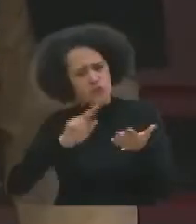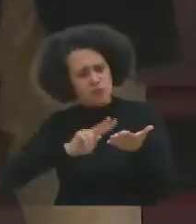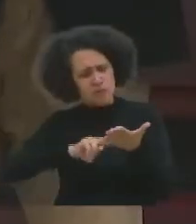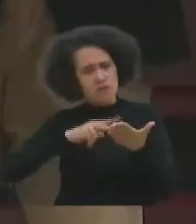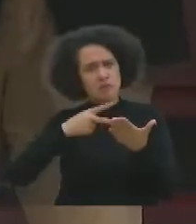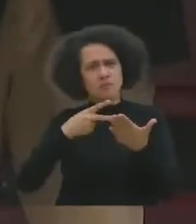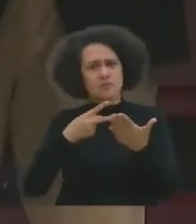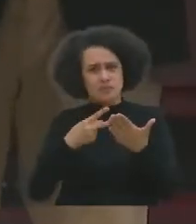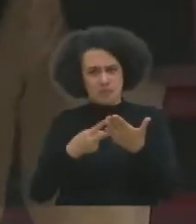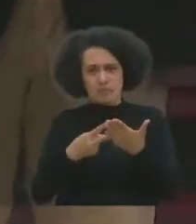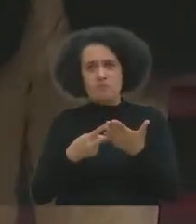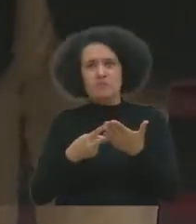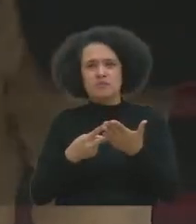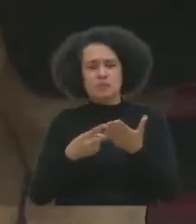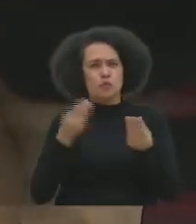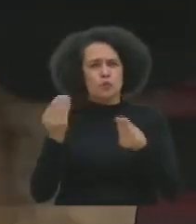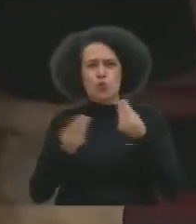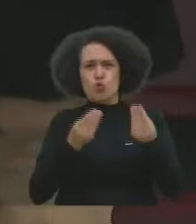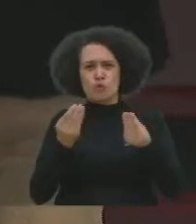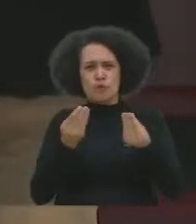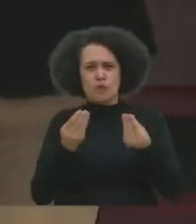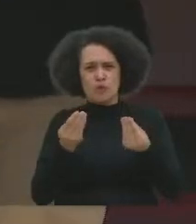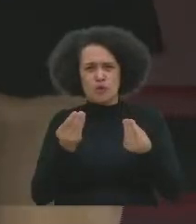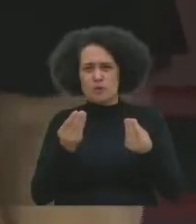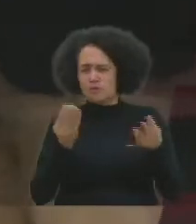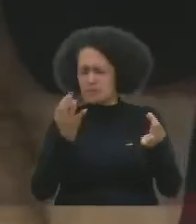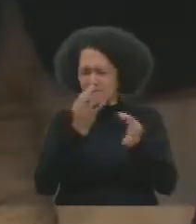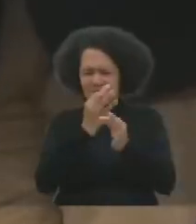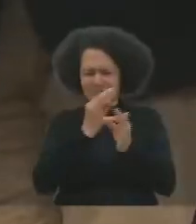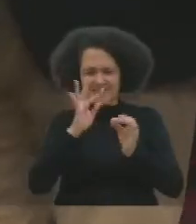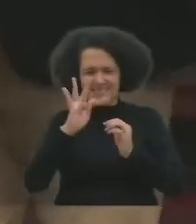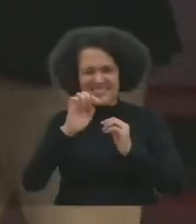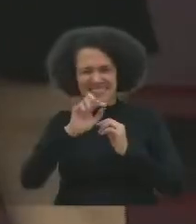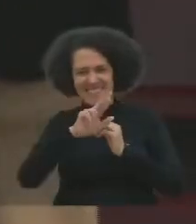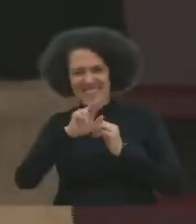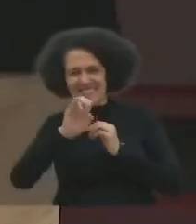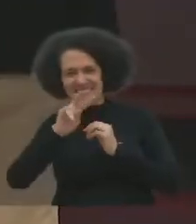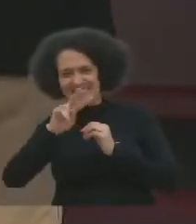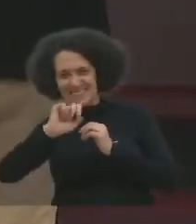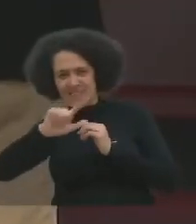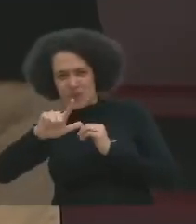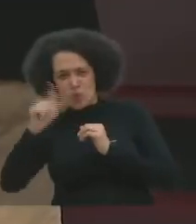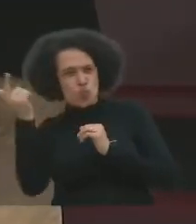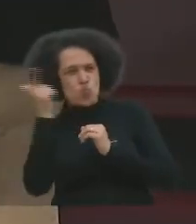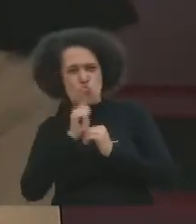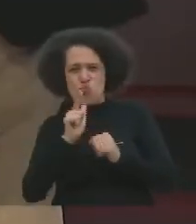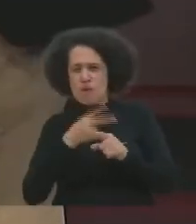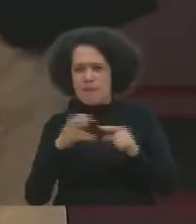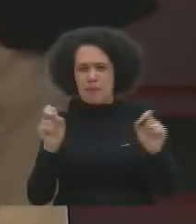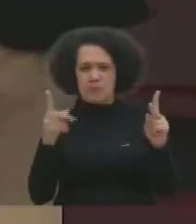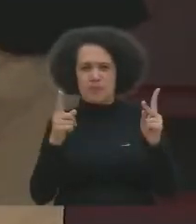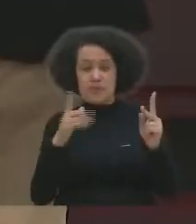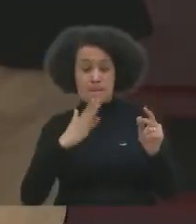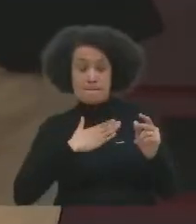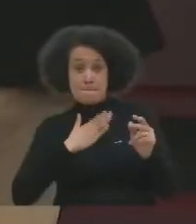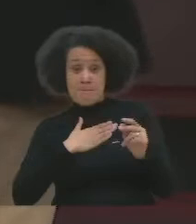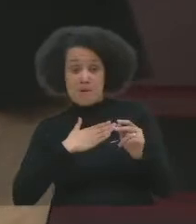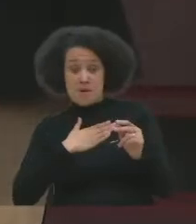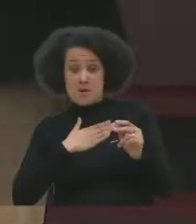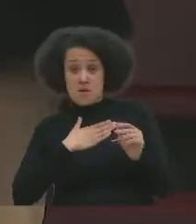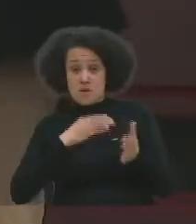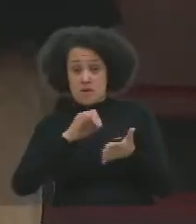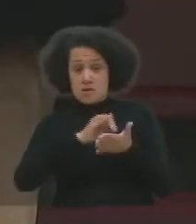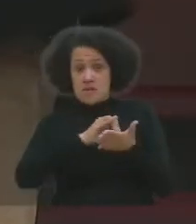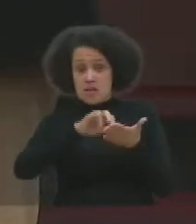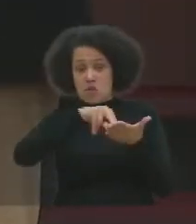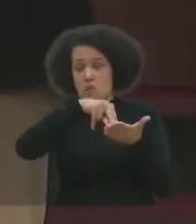como o terrível. So my persecutors will stumble and not prevail. São os meus inimigos cairão e